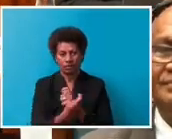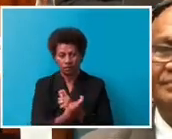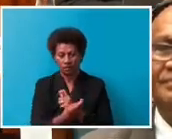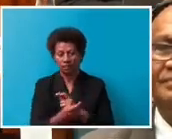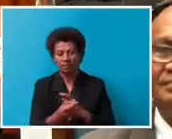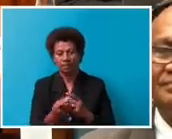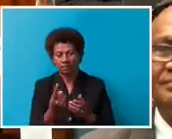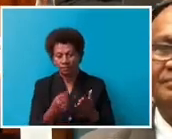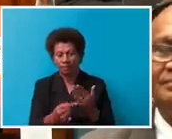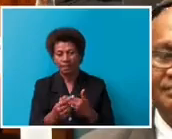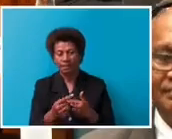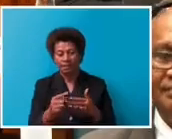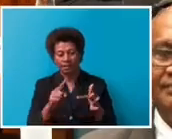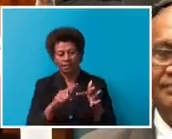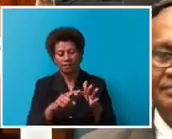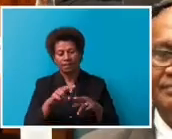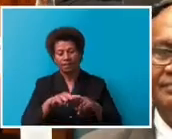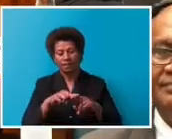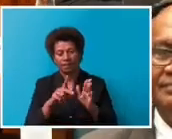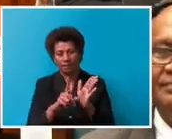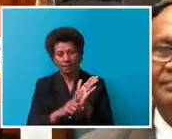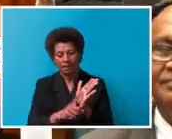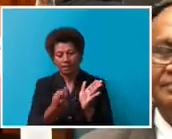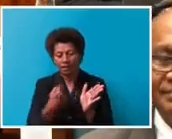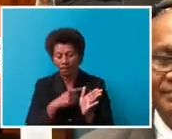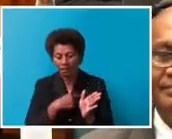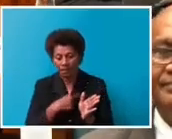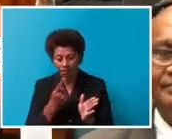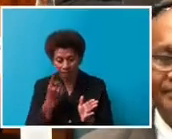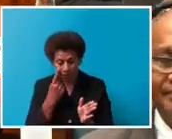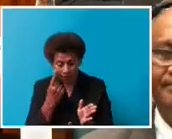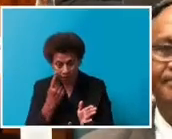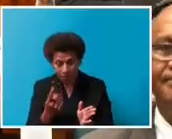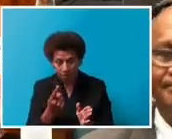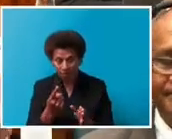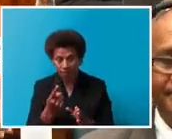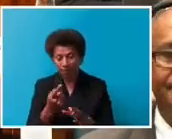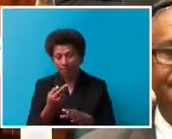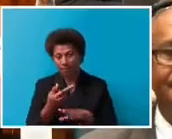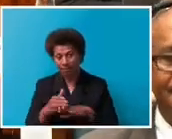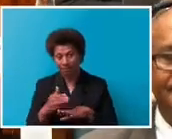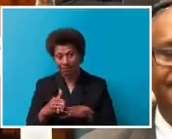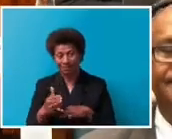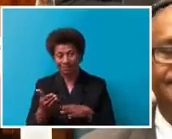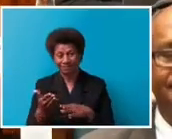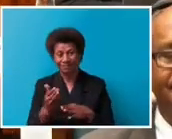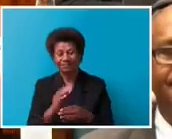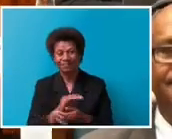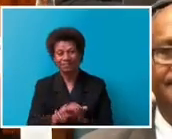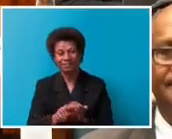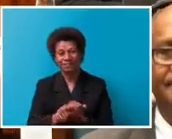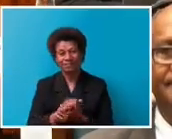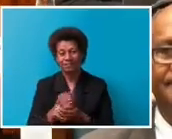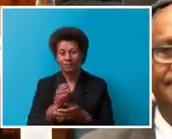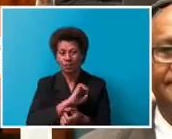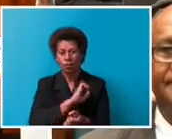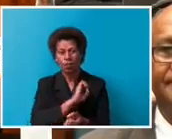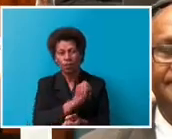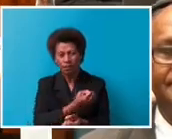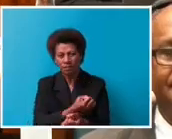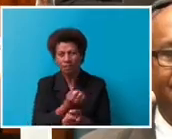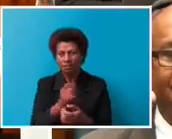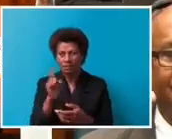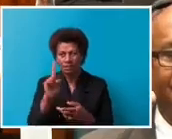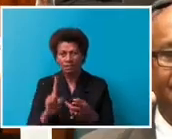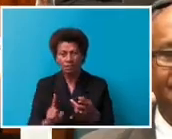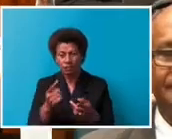within EFL, where we are looking at renewable energy transition, and that itself, Mr. Speaker, will invite a lot